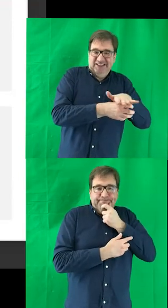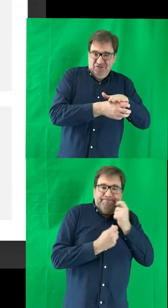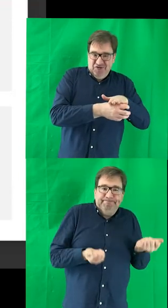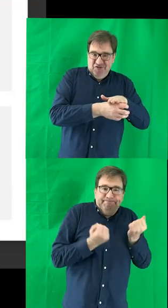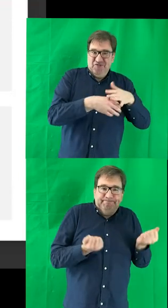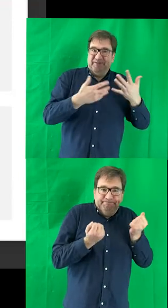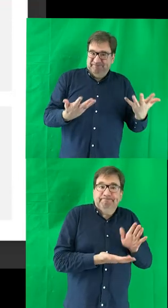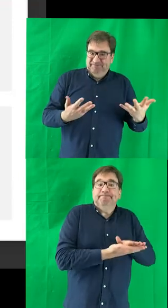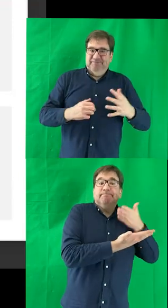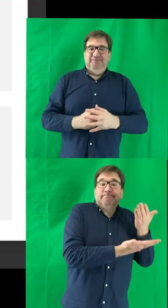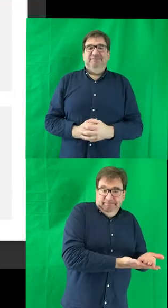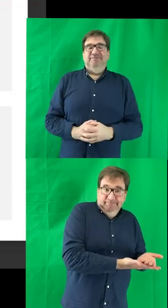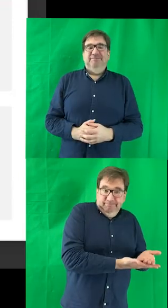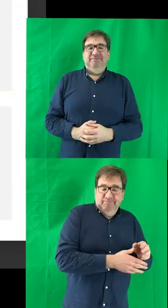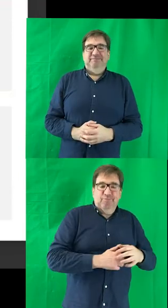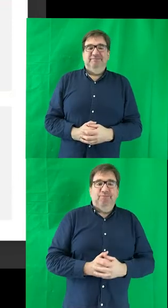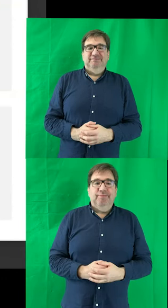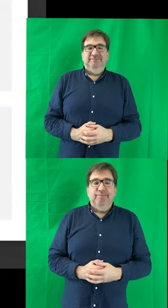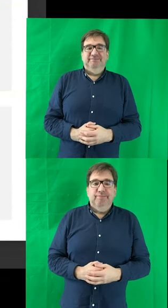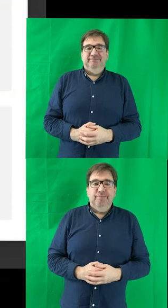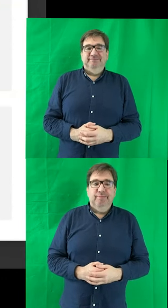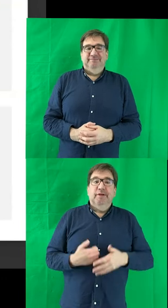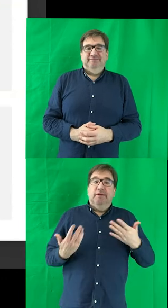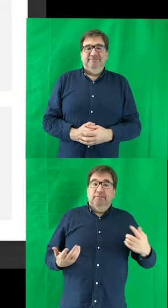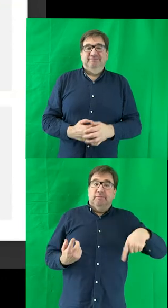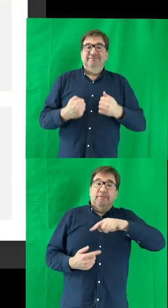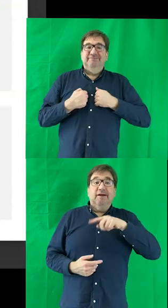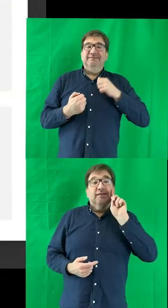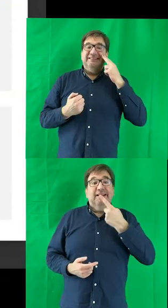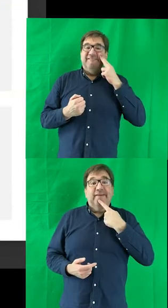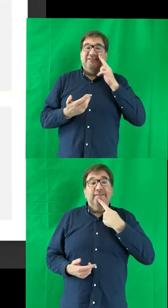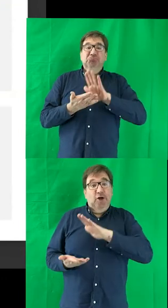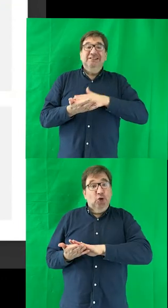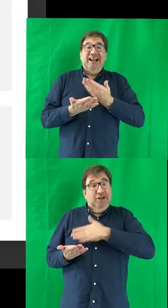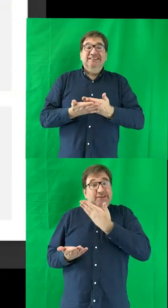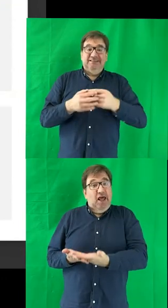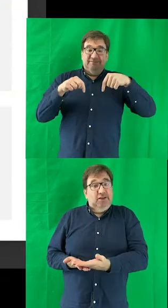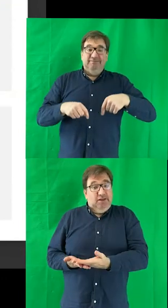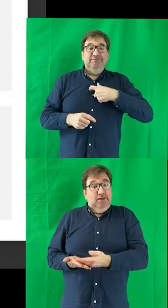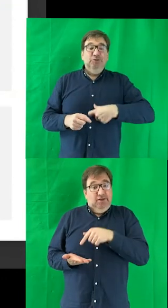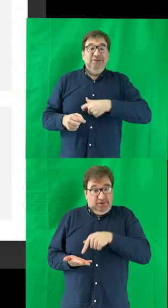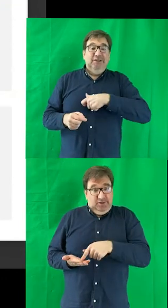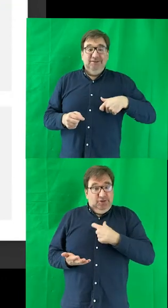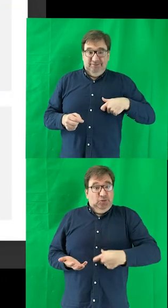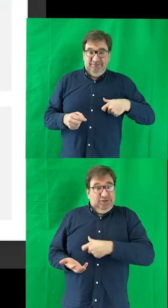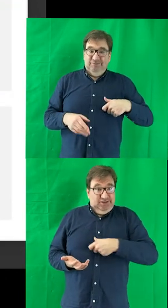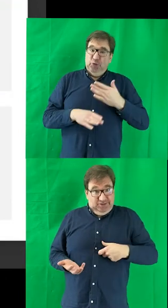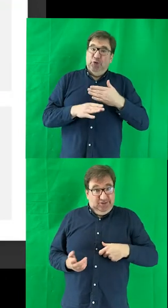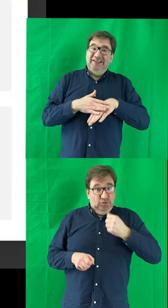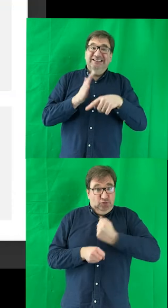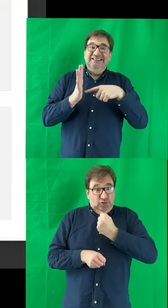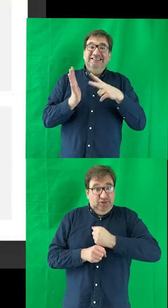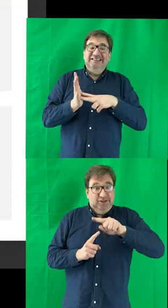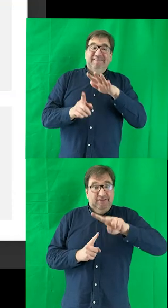this live scenario restriction. And our deaf translators here in Switzerland that